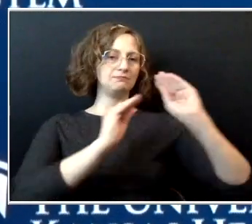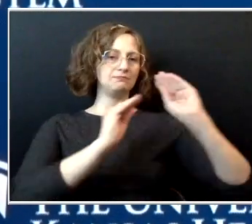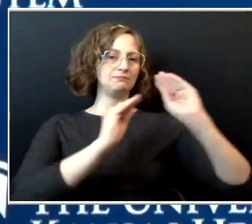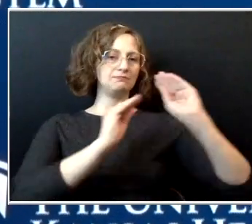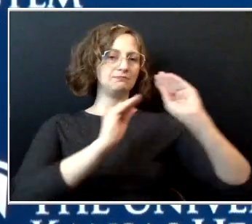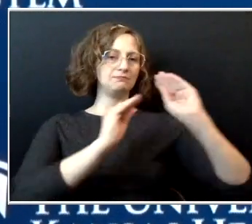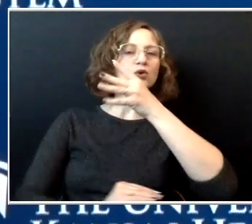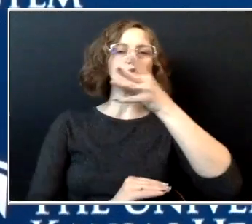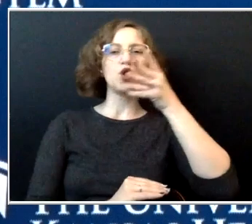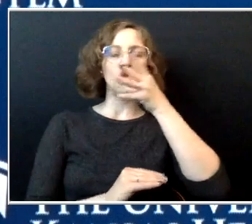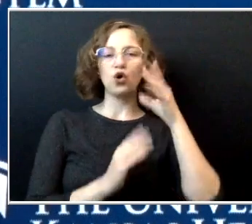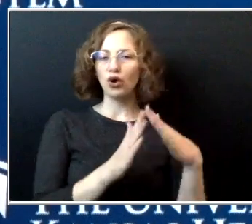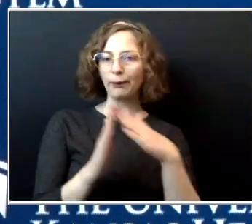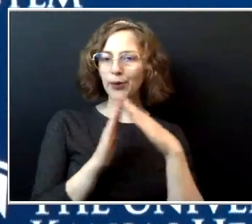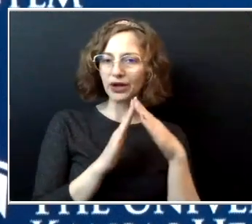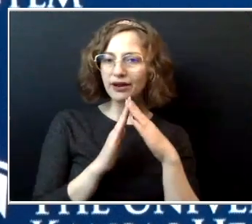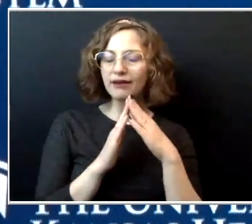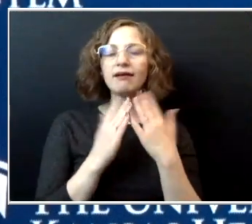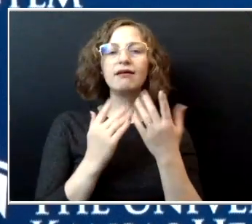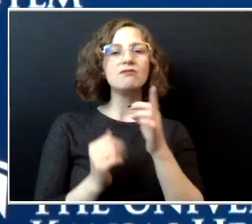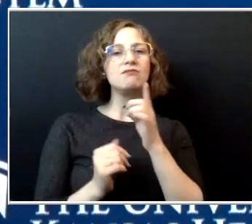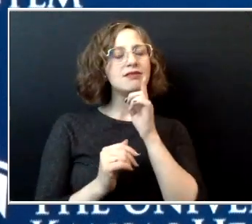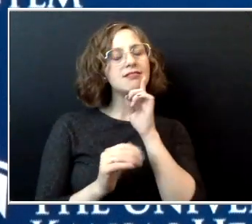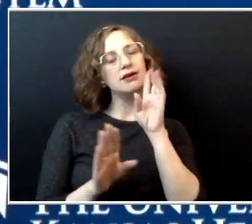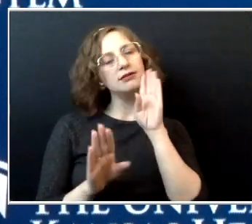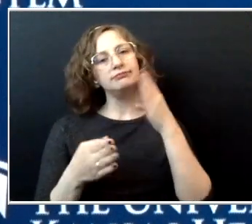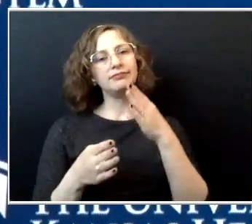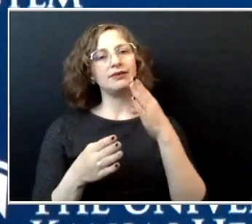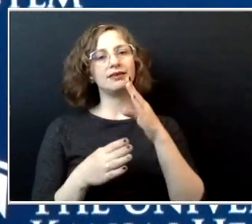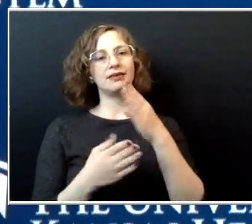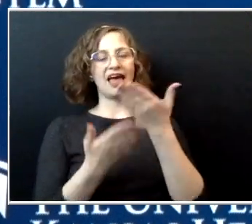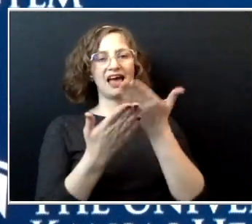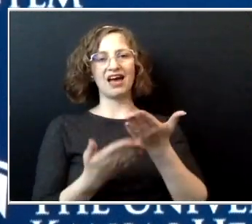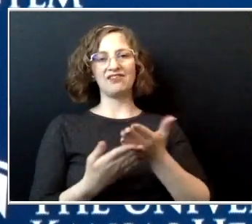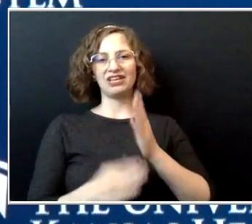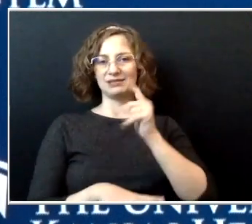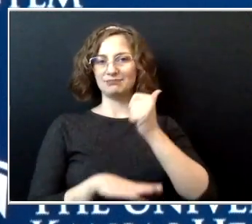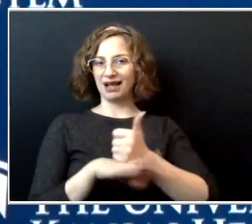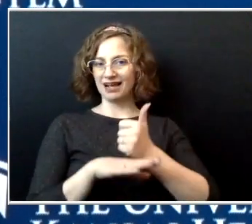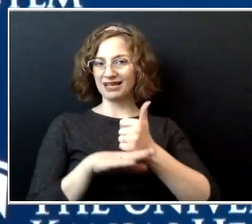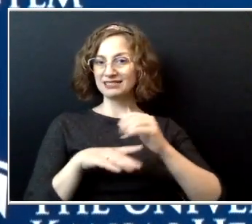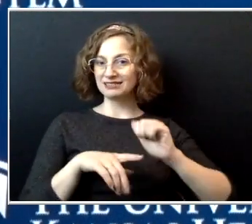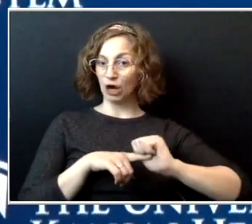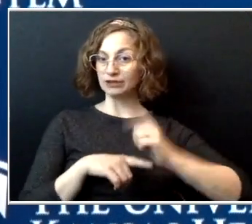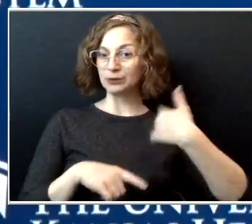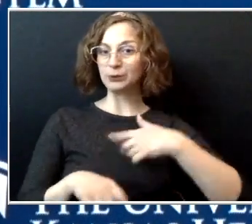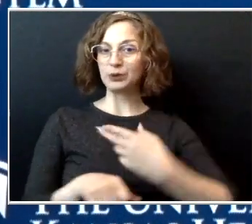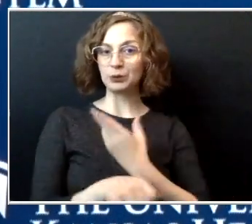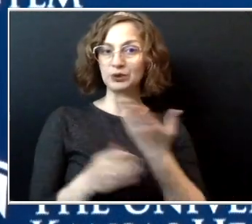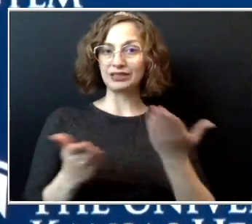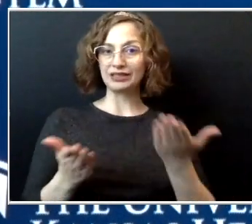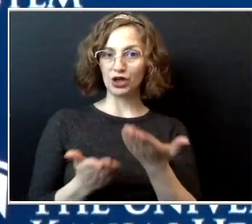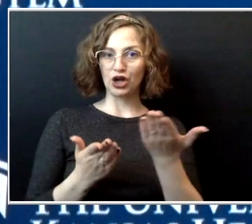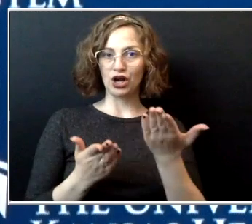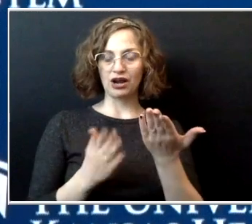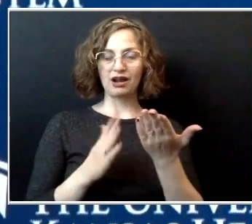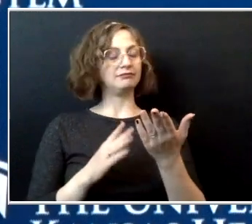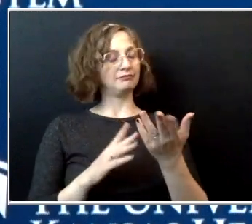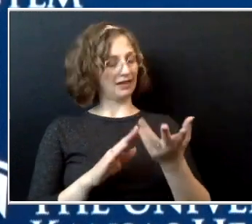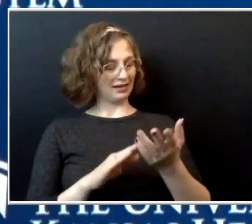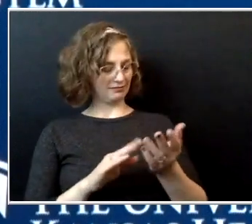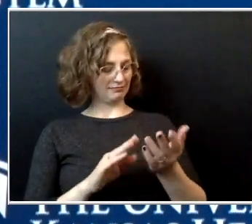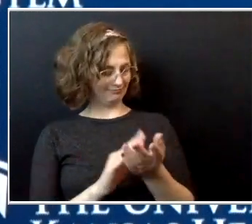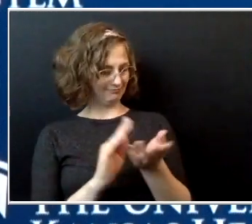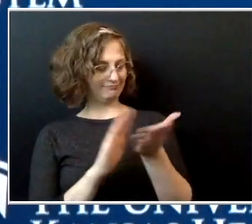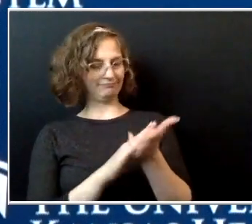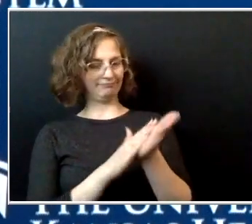really looking at the evidence-based practice we use here at the health system, turning it into a boot camp and protocols that we could take